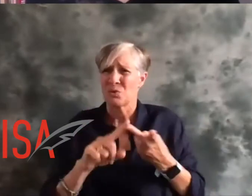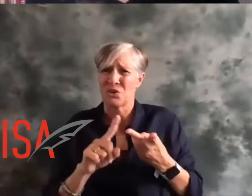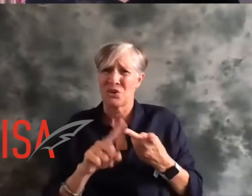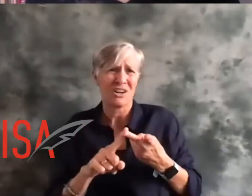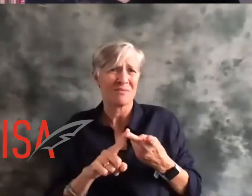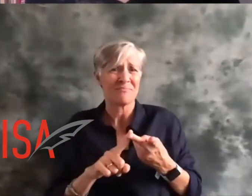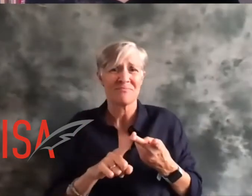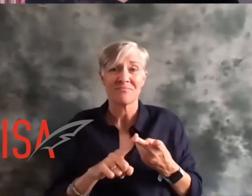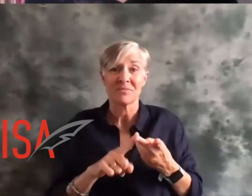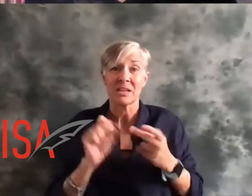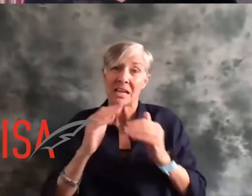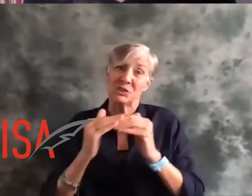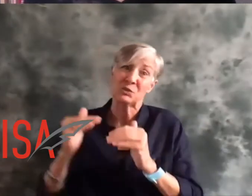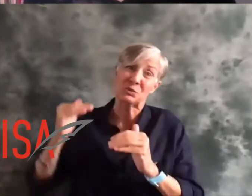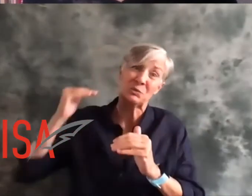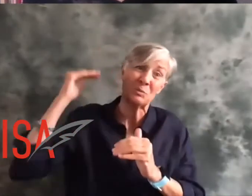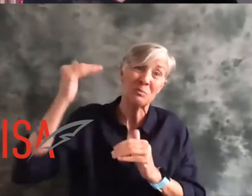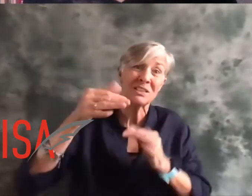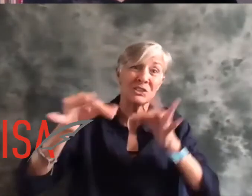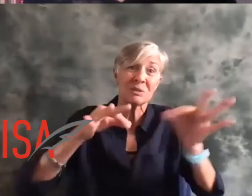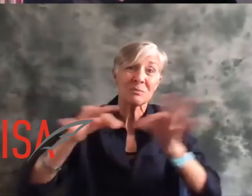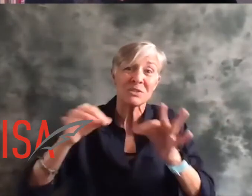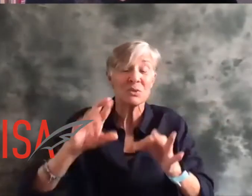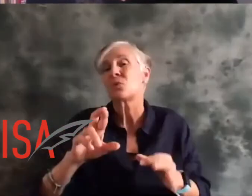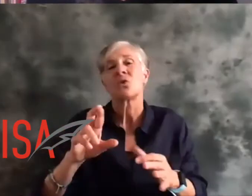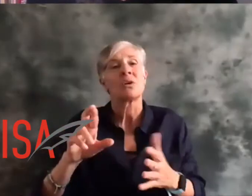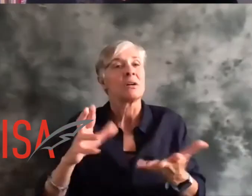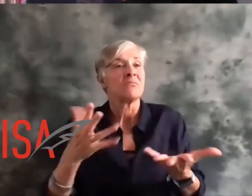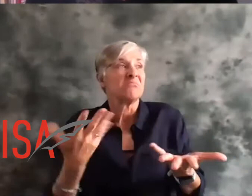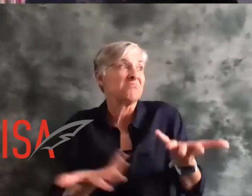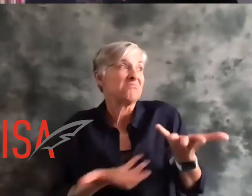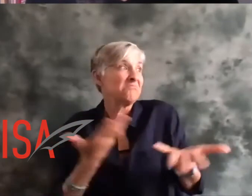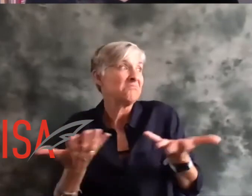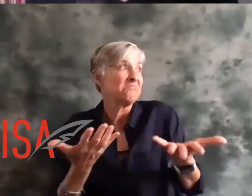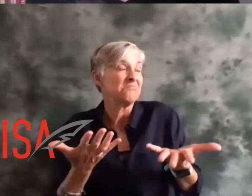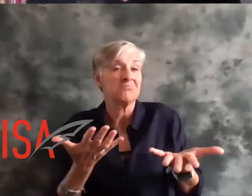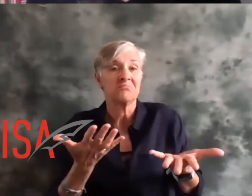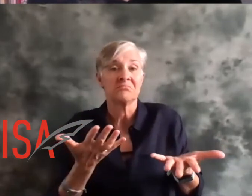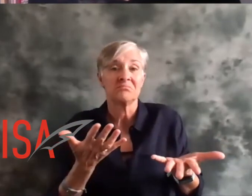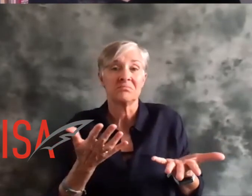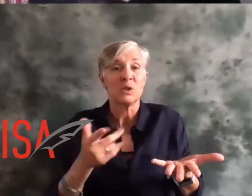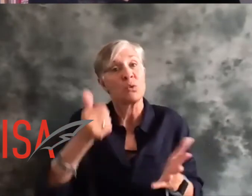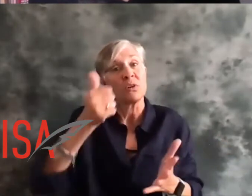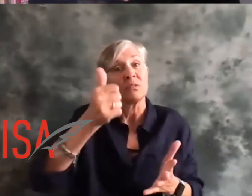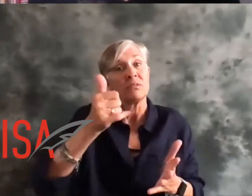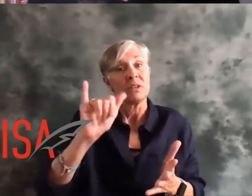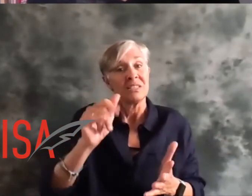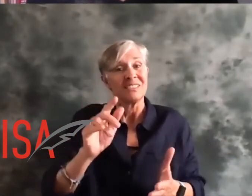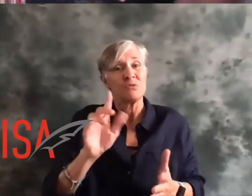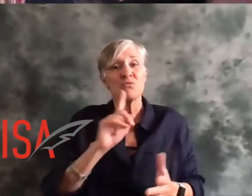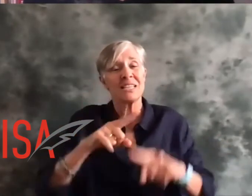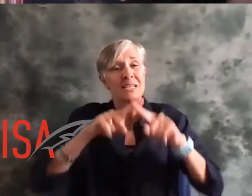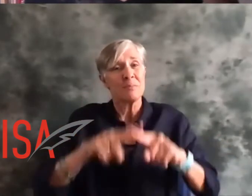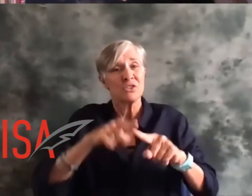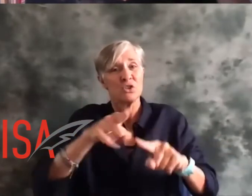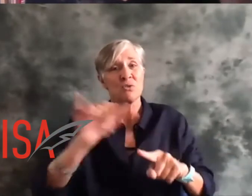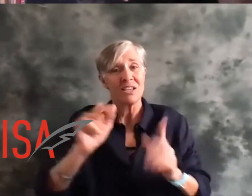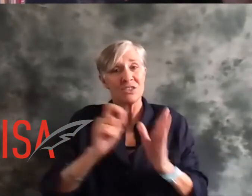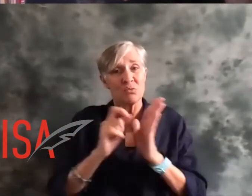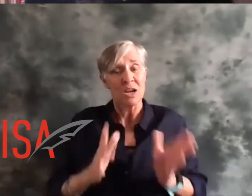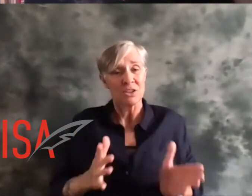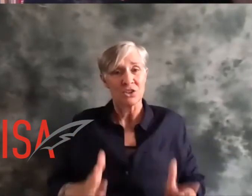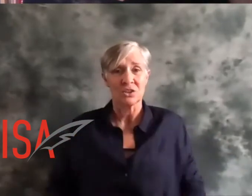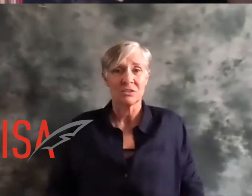there too much of a description, or is it really just based on what you personally as a writer would like to include? If I may, this